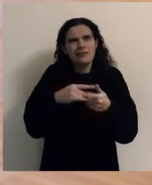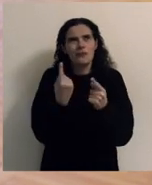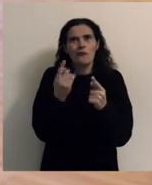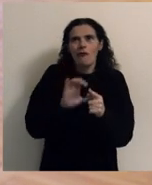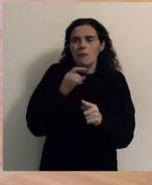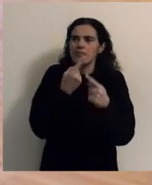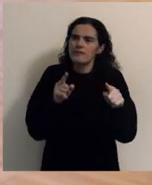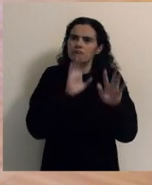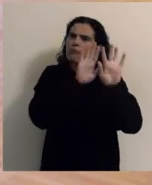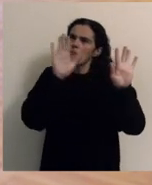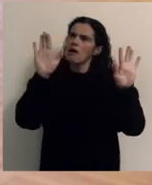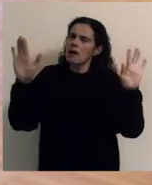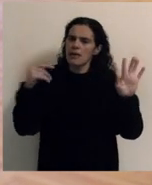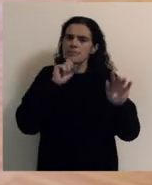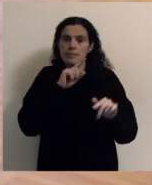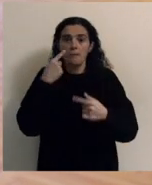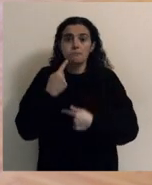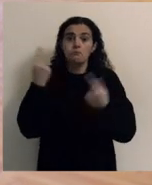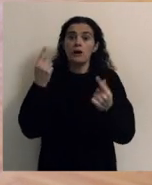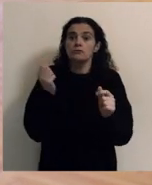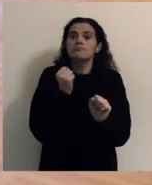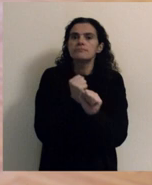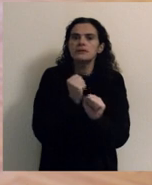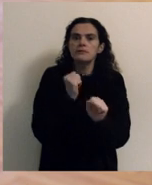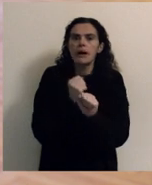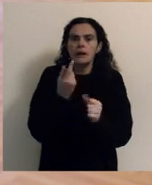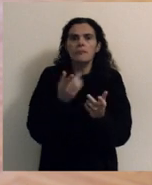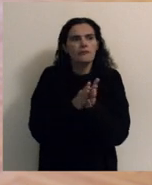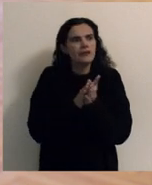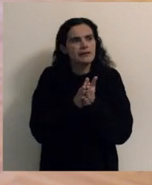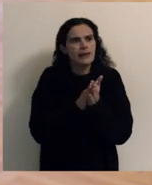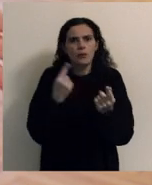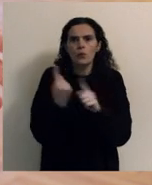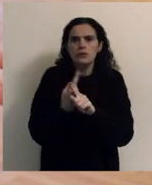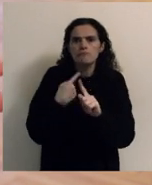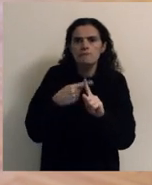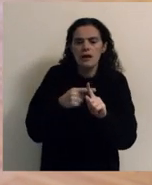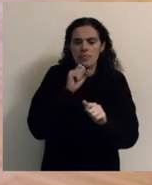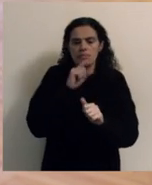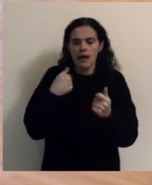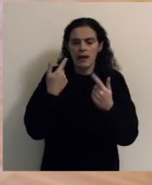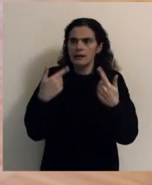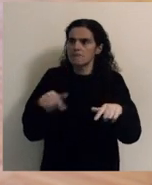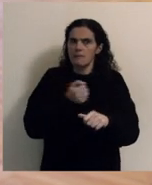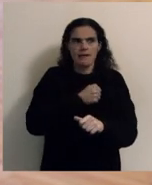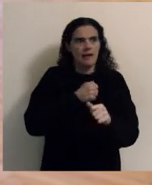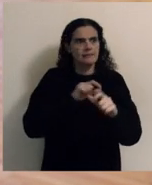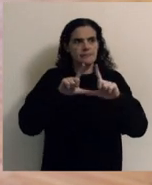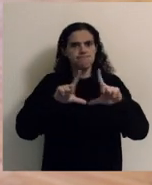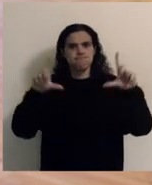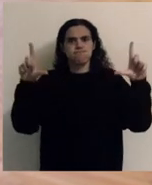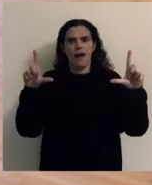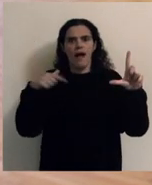installation that would really show the work off to its best advantage with the backdrop of this